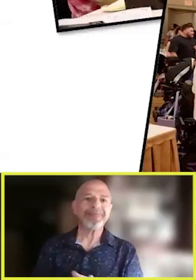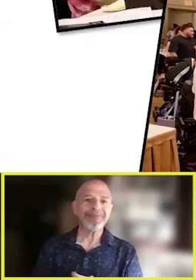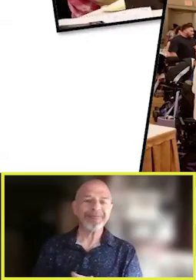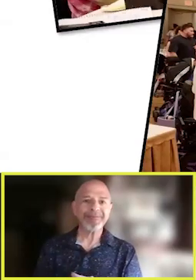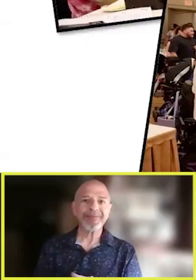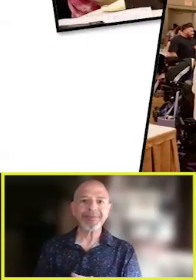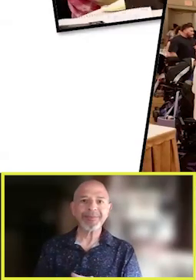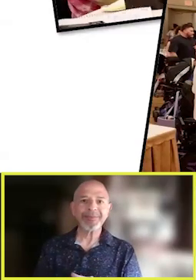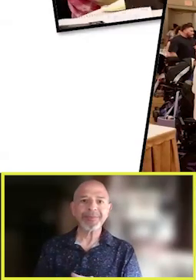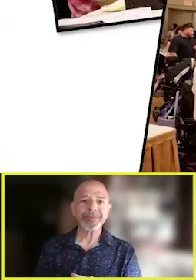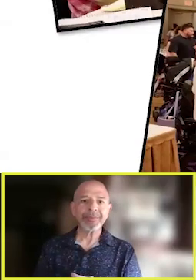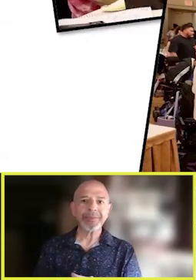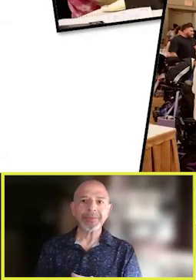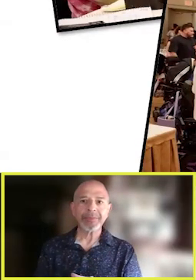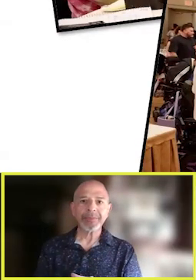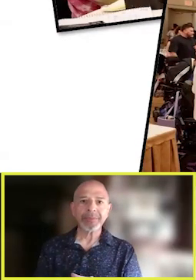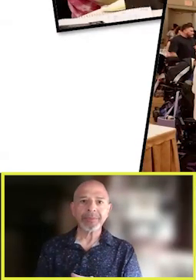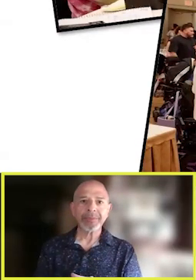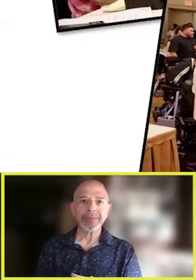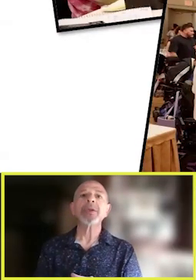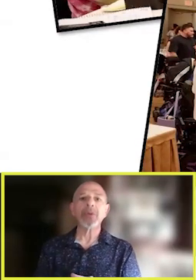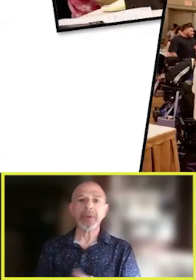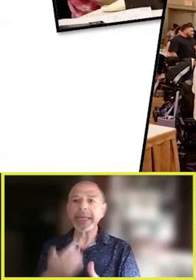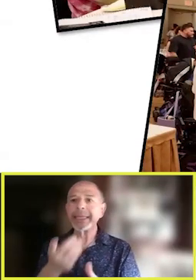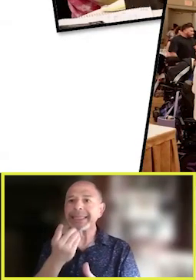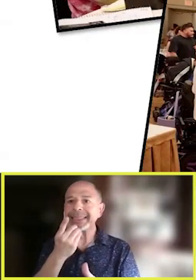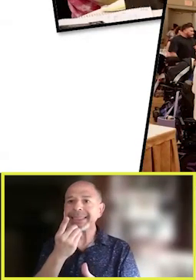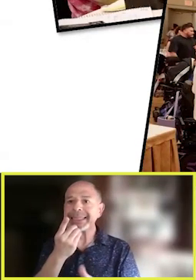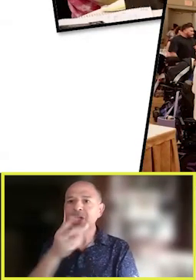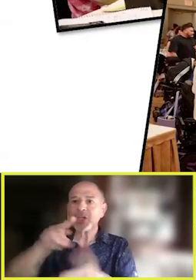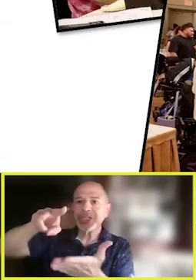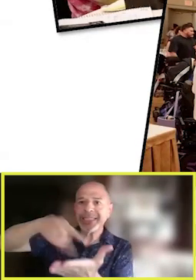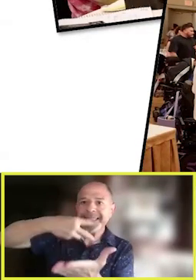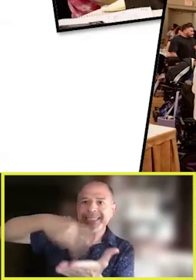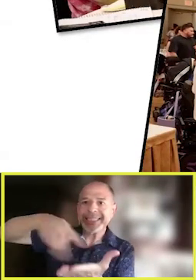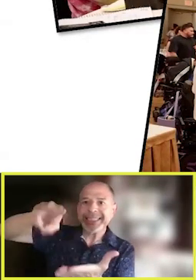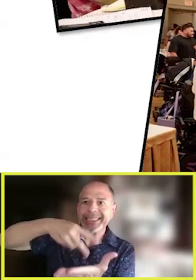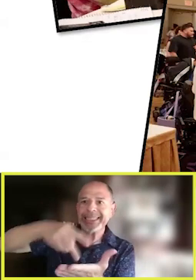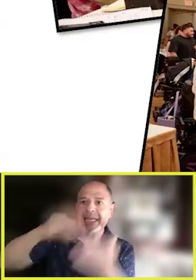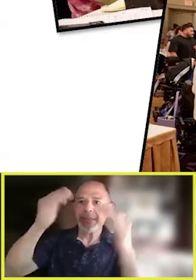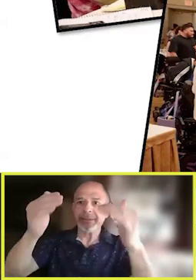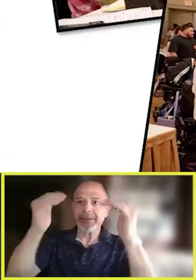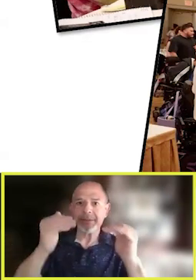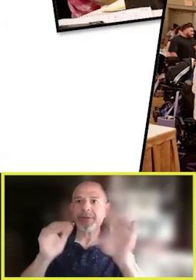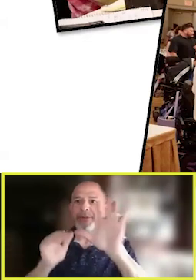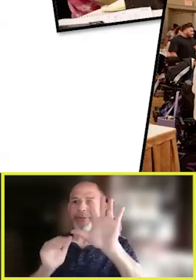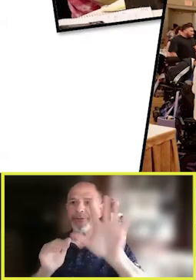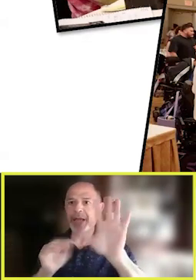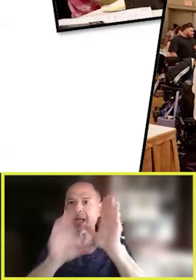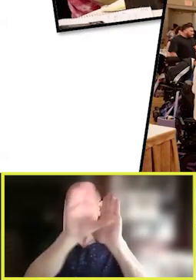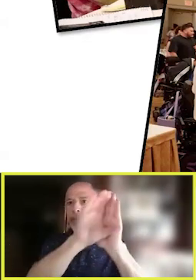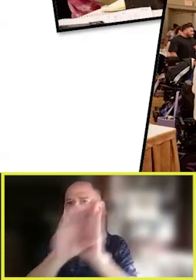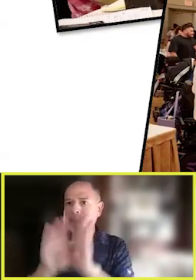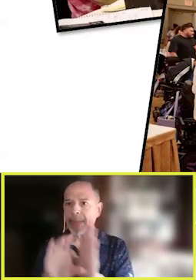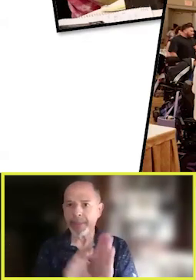The slide says Trailblazers Dinner Dance at the top. Underneath are 5 pictures. Denise